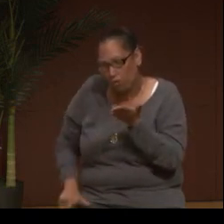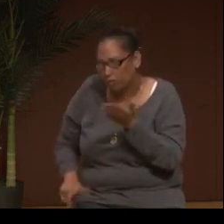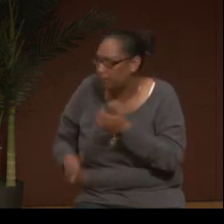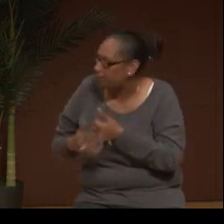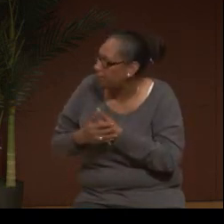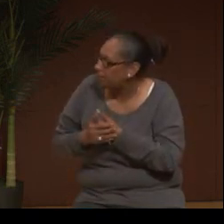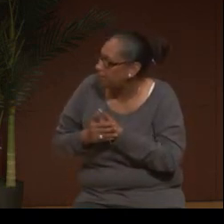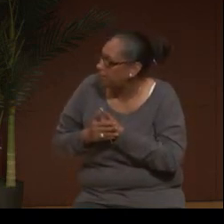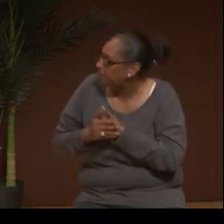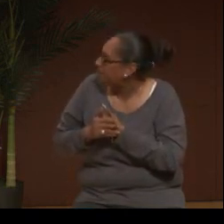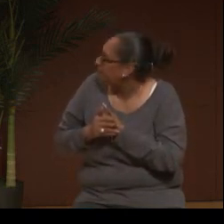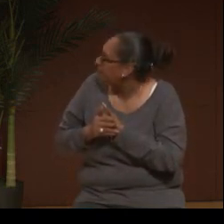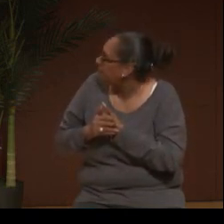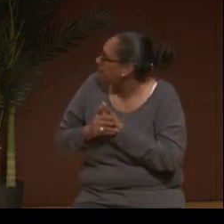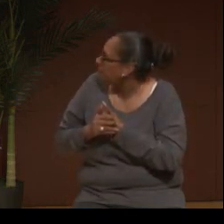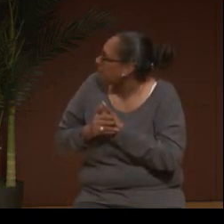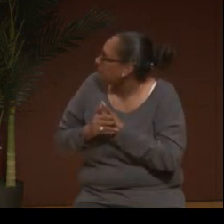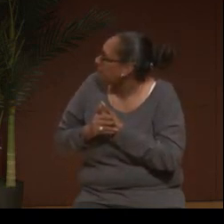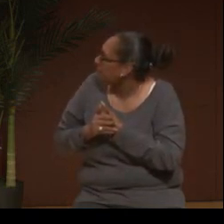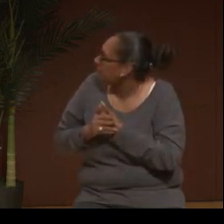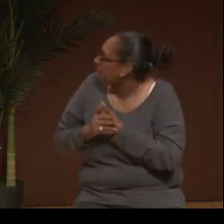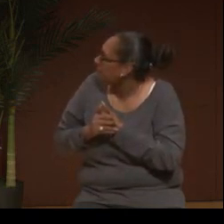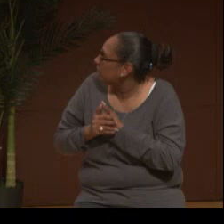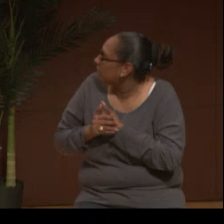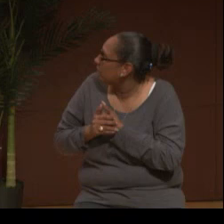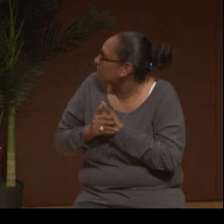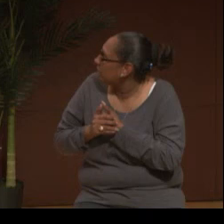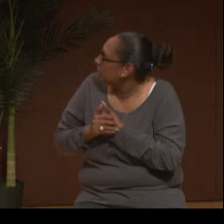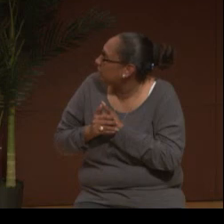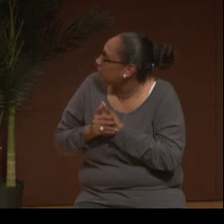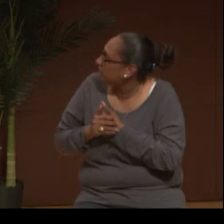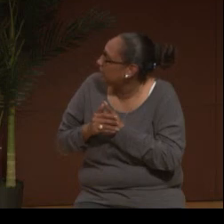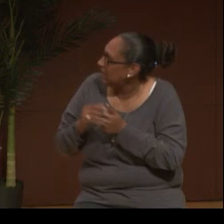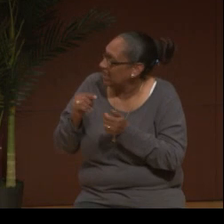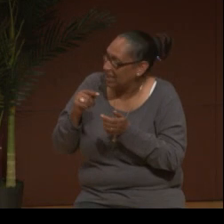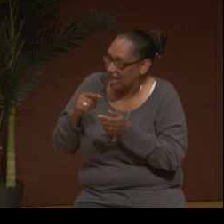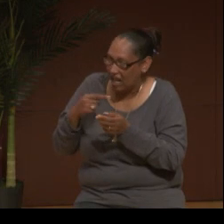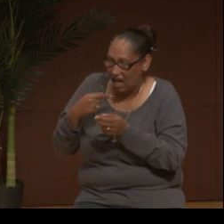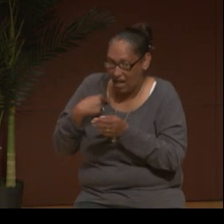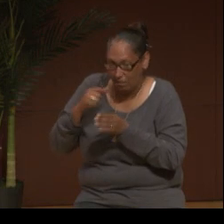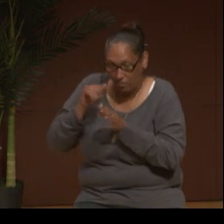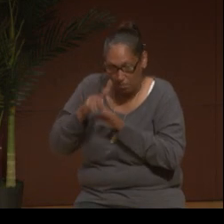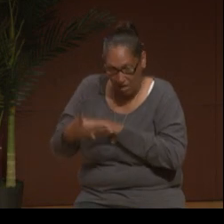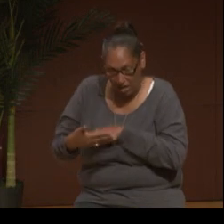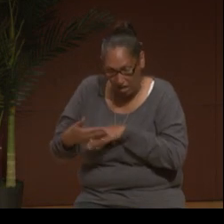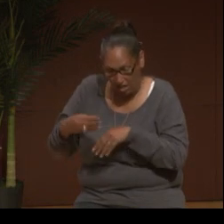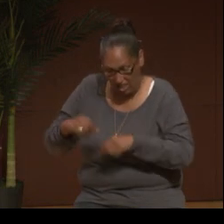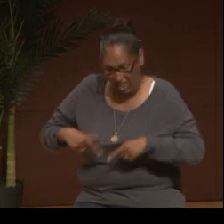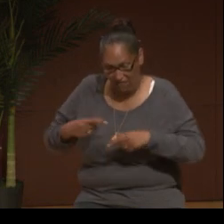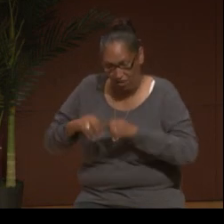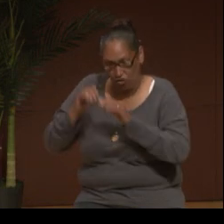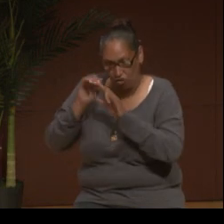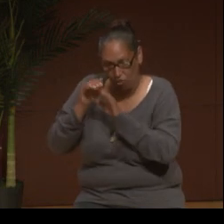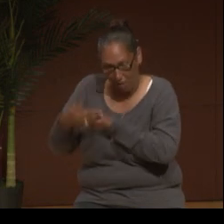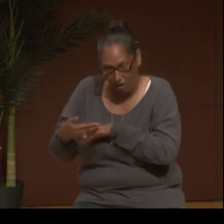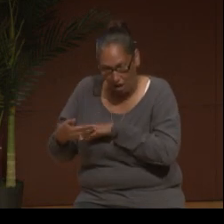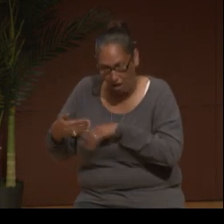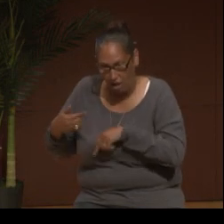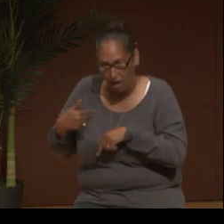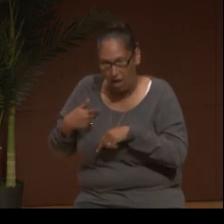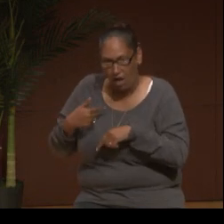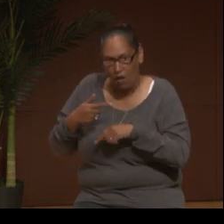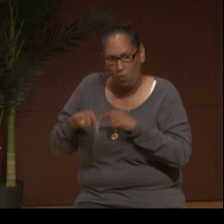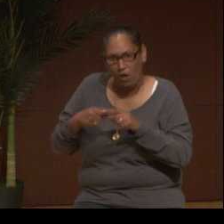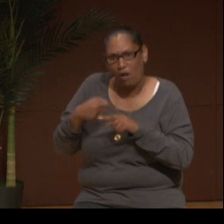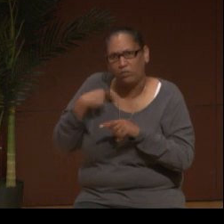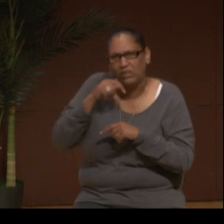here, in a journal called the Gene Watch. So this quote, I am a Jamaican living in Jamaica. When I was a teen, my father